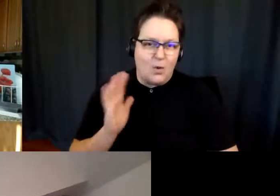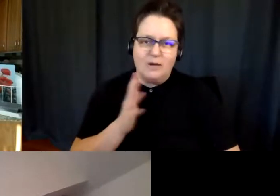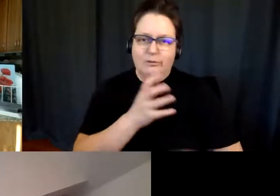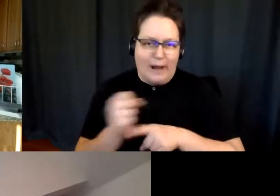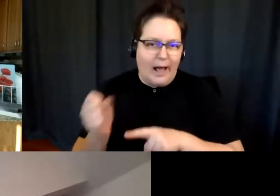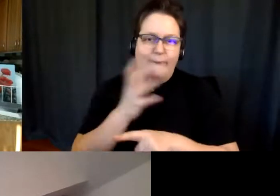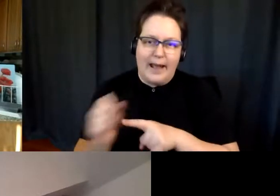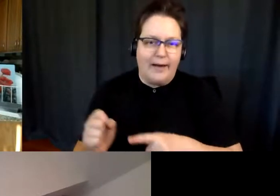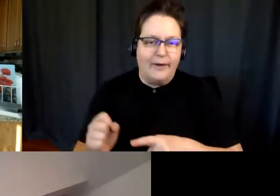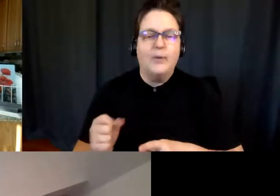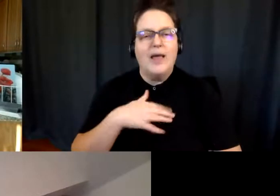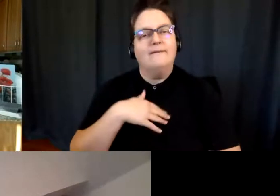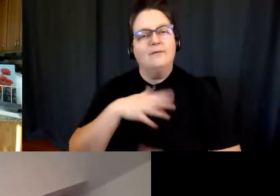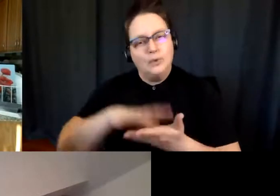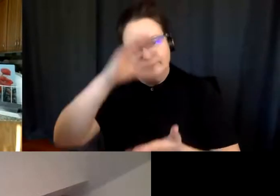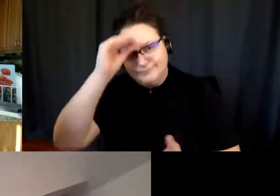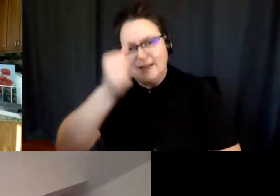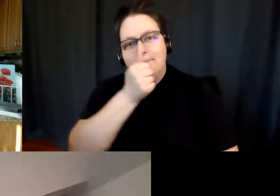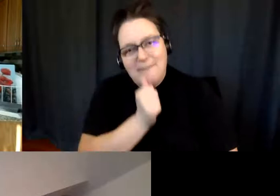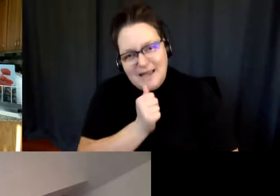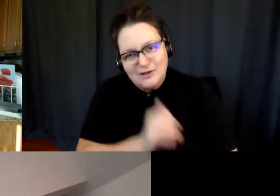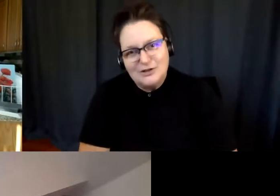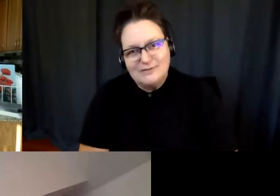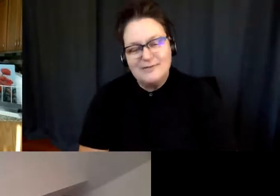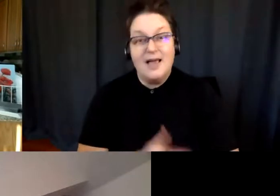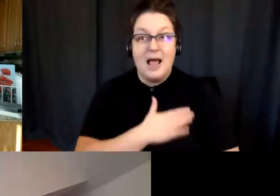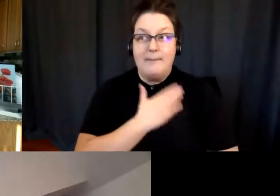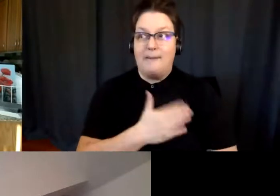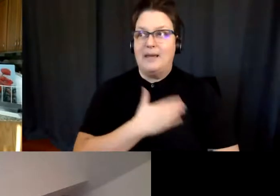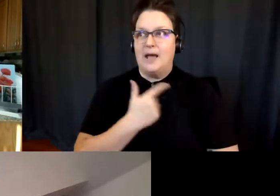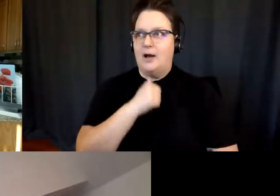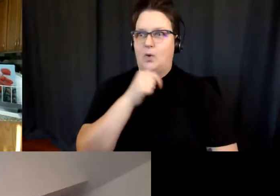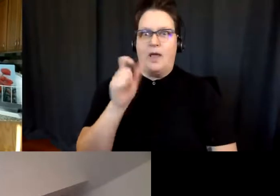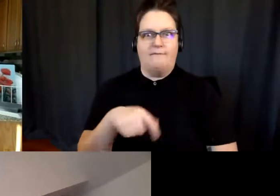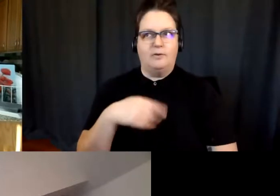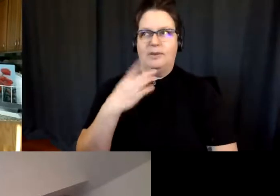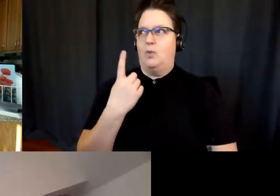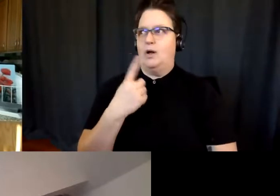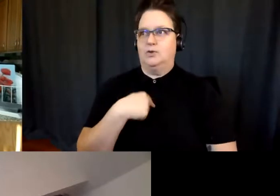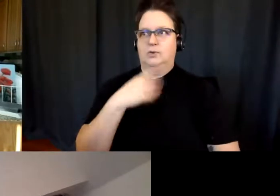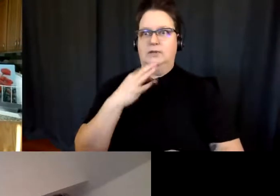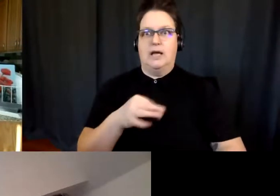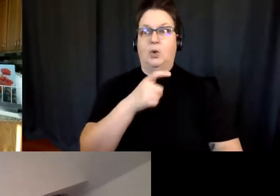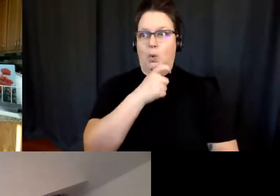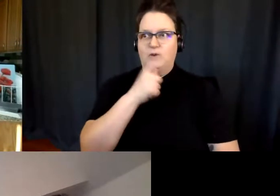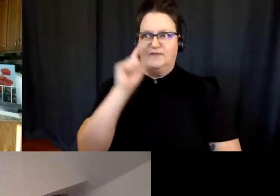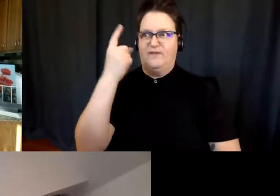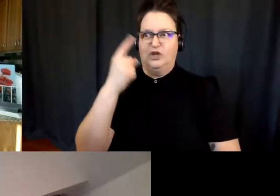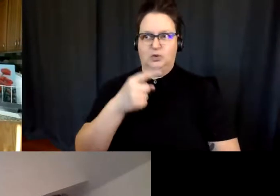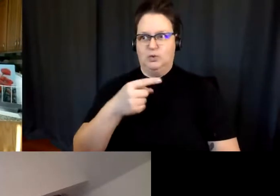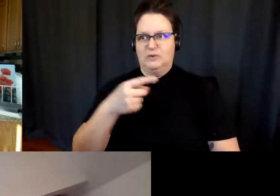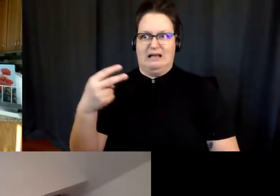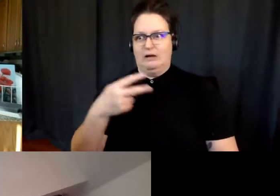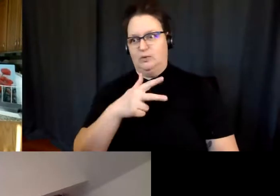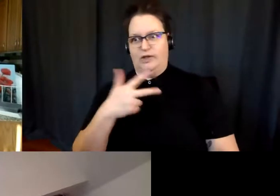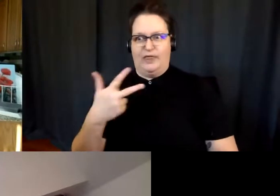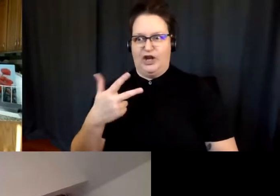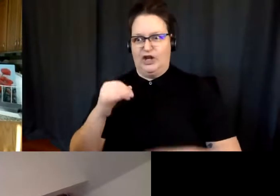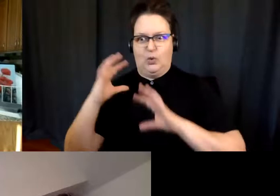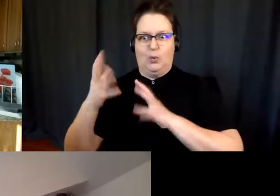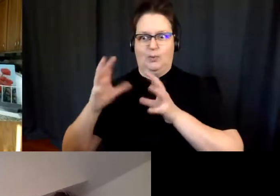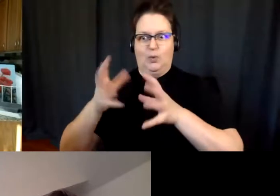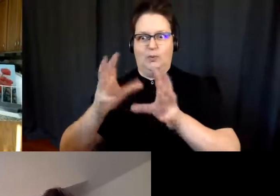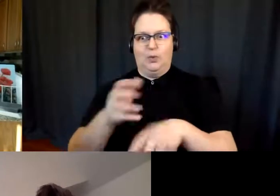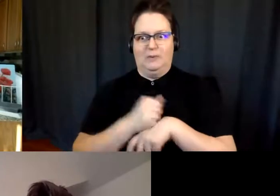And I'm glad that I don't have to be the one to decide what order the groups go, because that is just a thankless task.